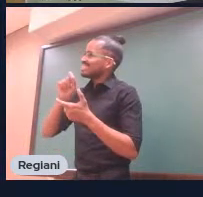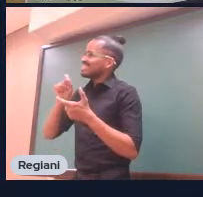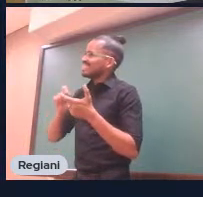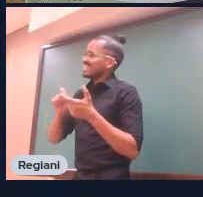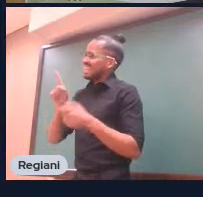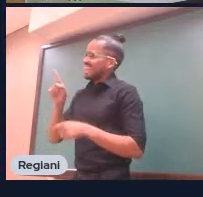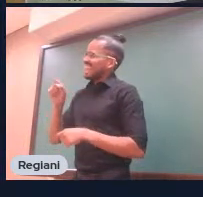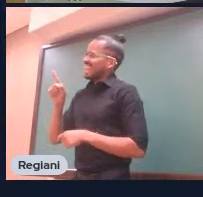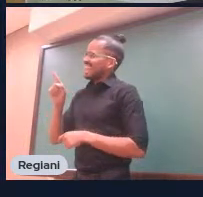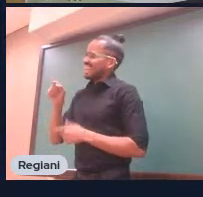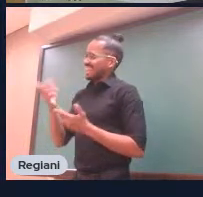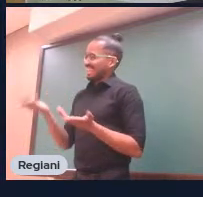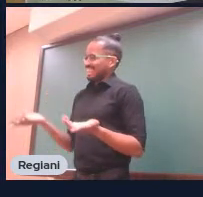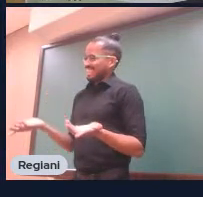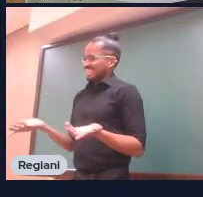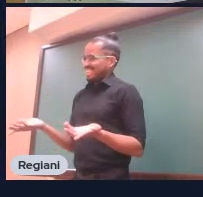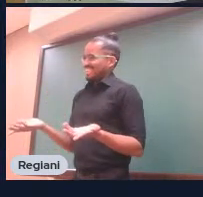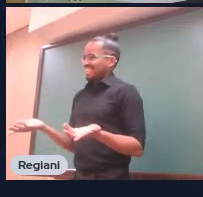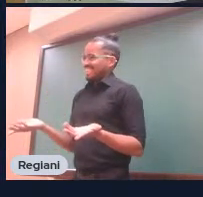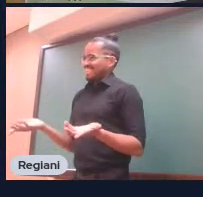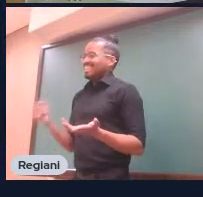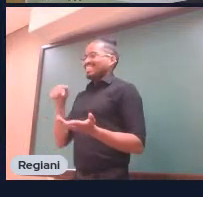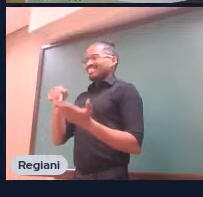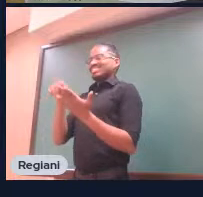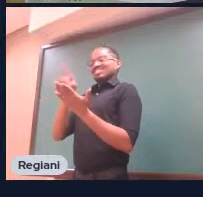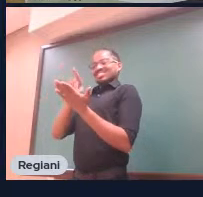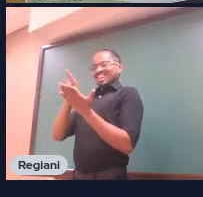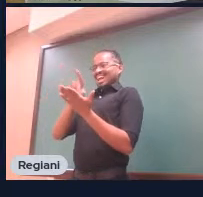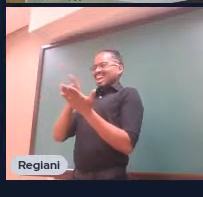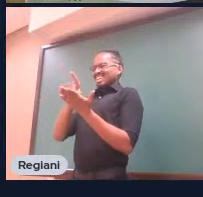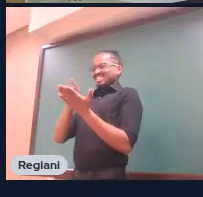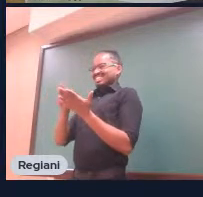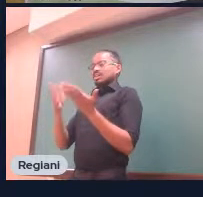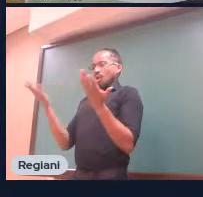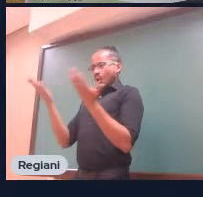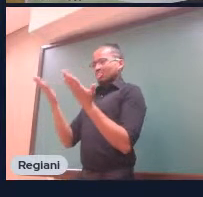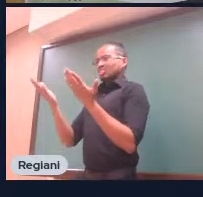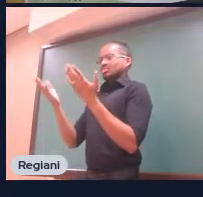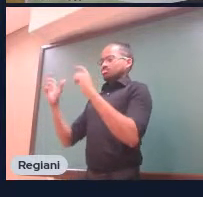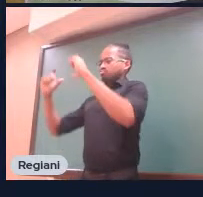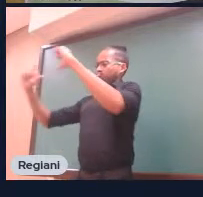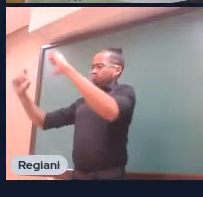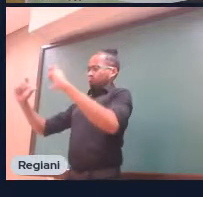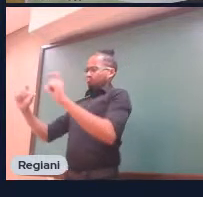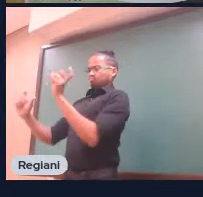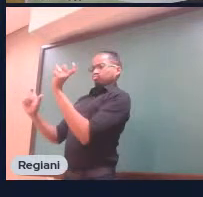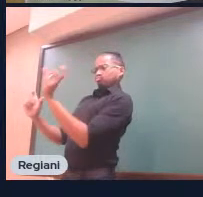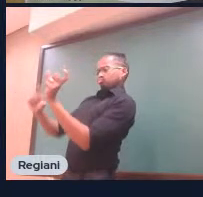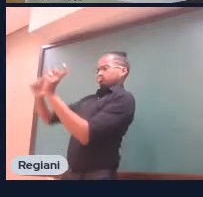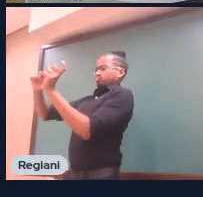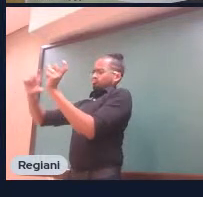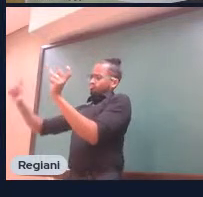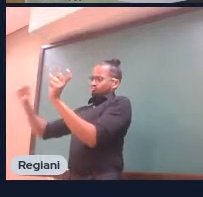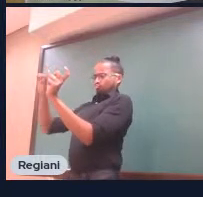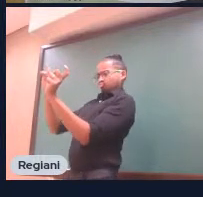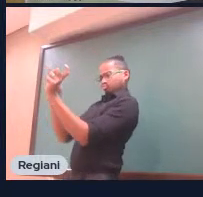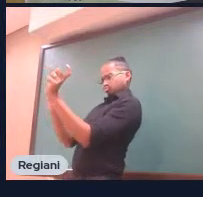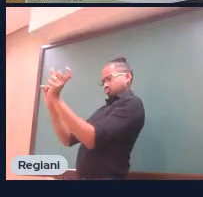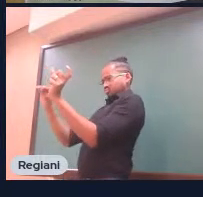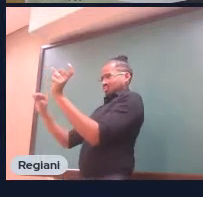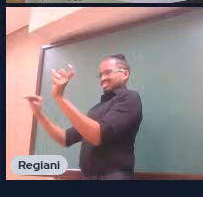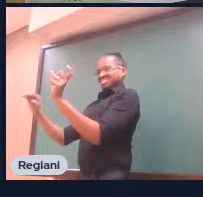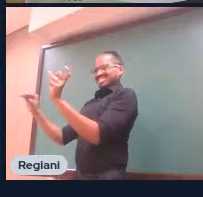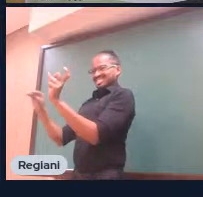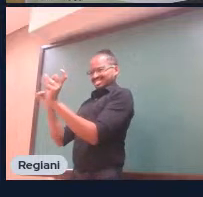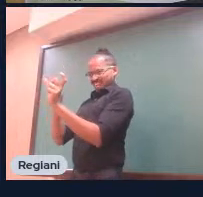the lexicographies, which makes a dictionary look like a dictionary. You know, the abbreviations and all the funny things lexicographers use will disappear because there's